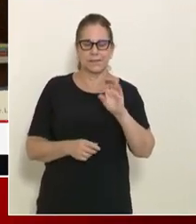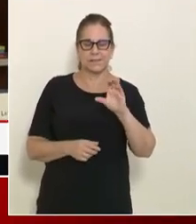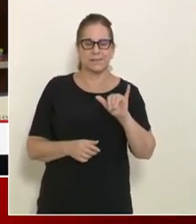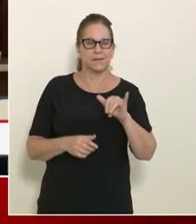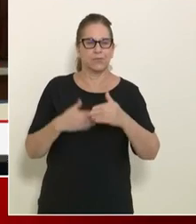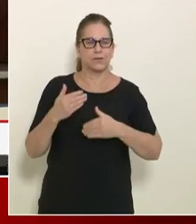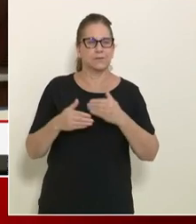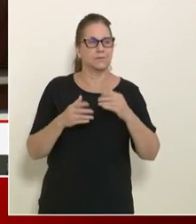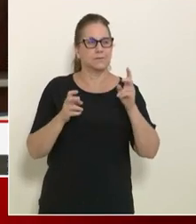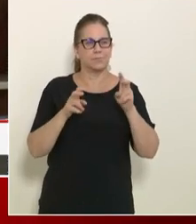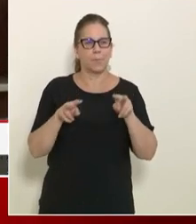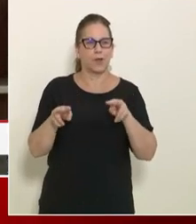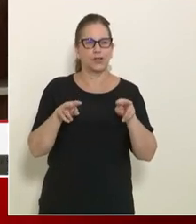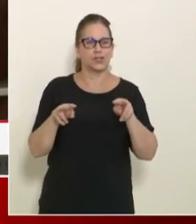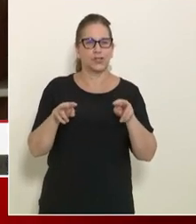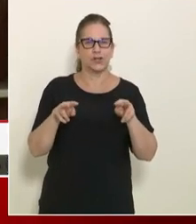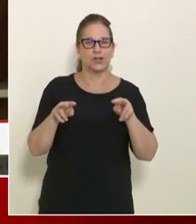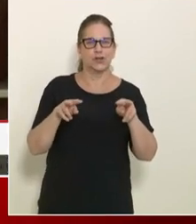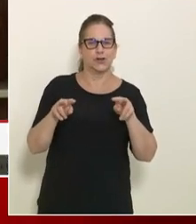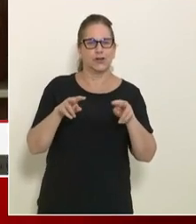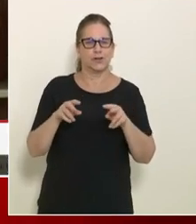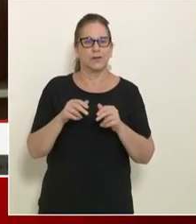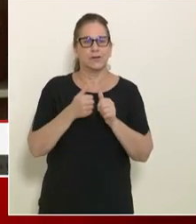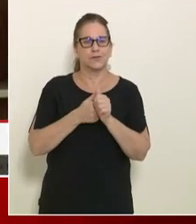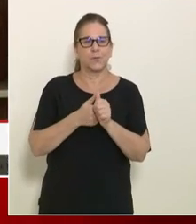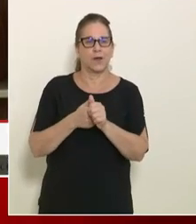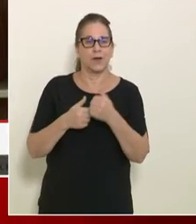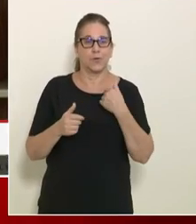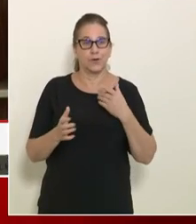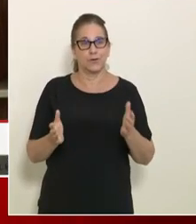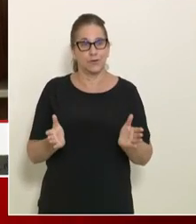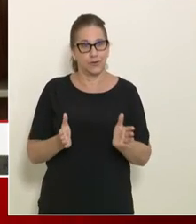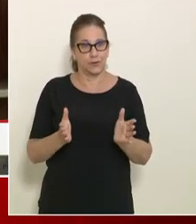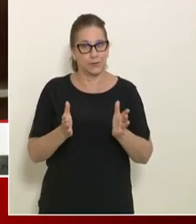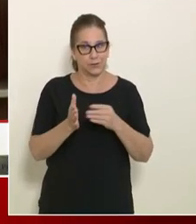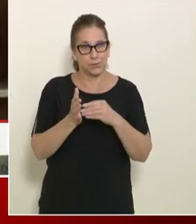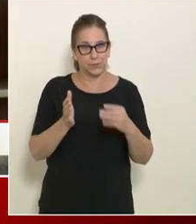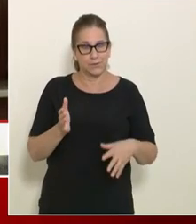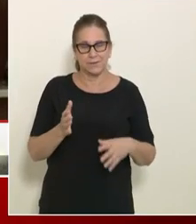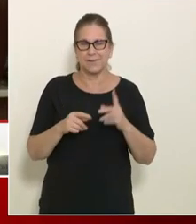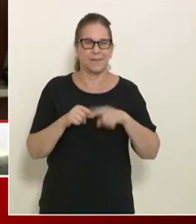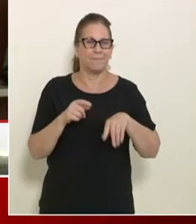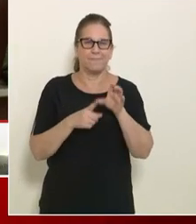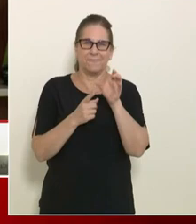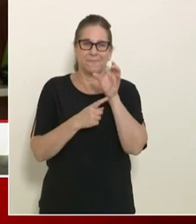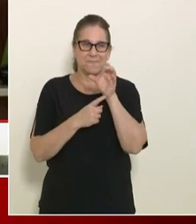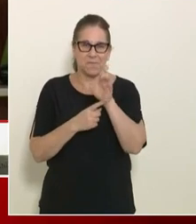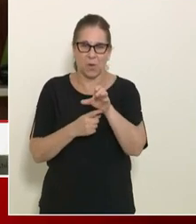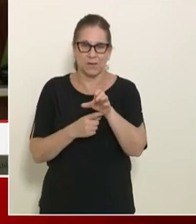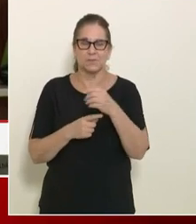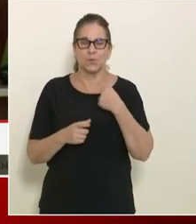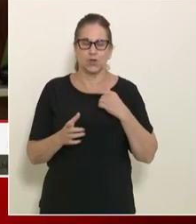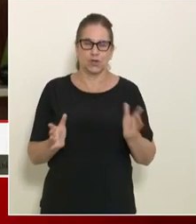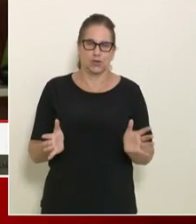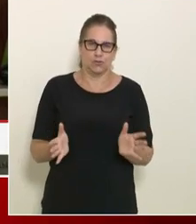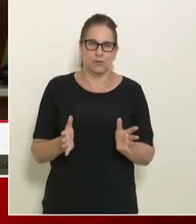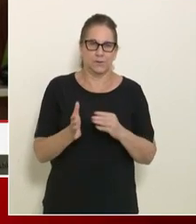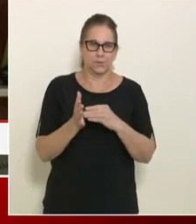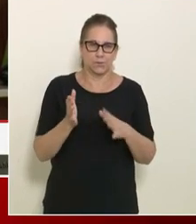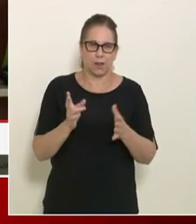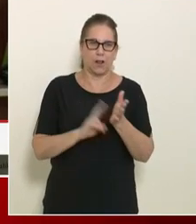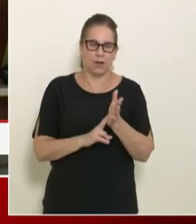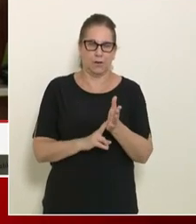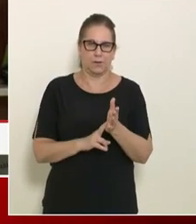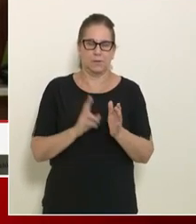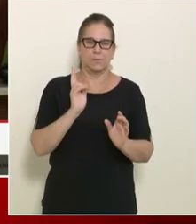this posture, more importantly, it is critical that we continue to reach out to families should a student not log in